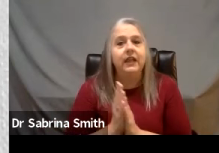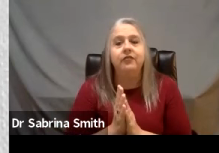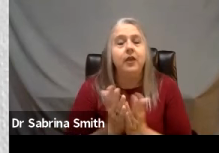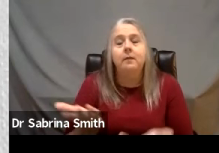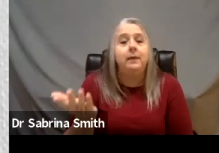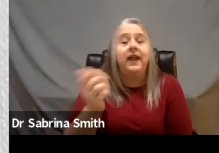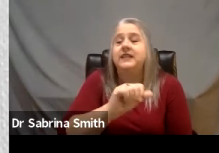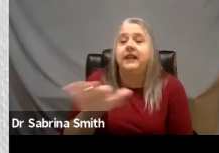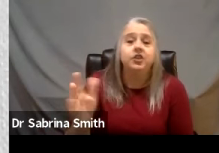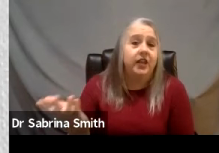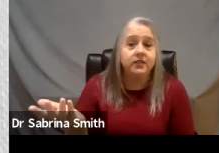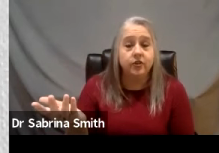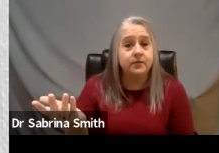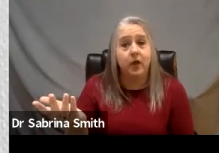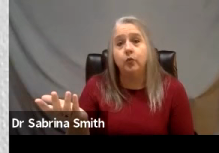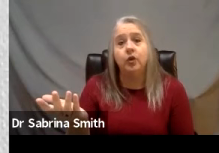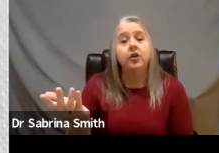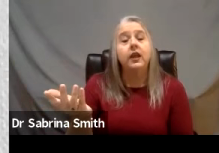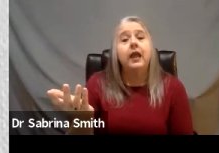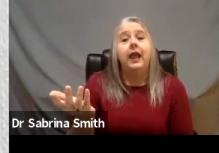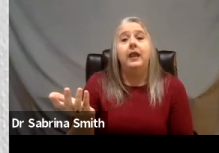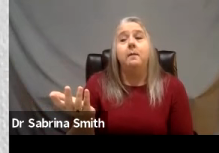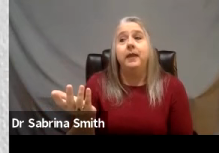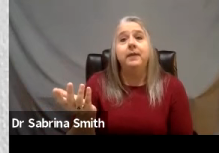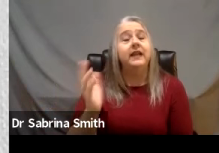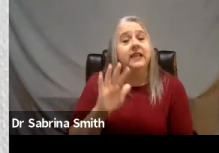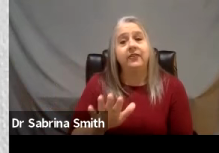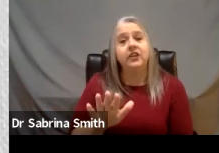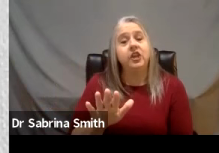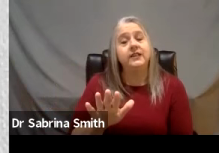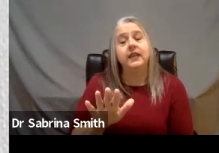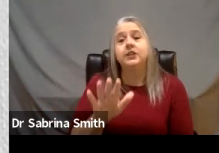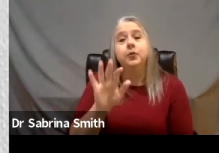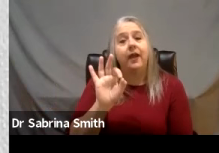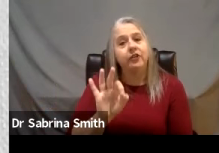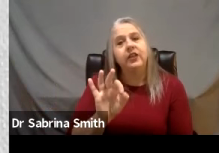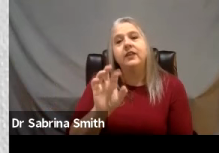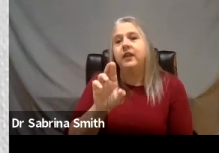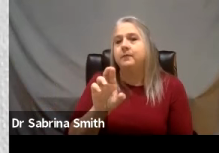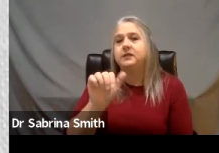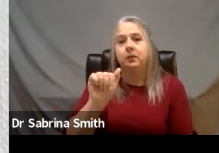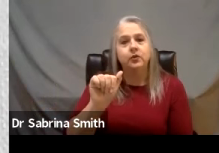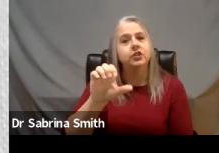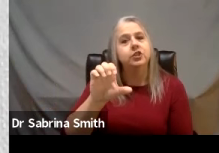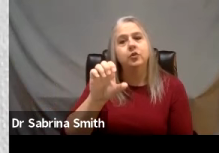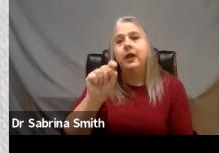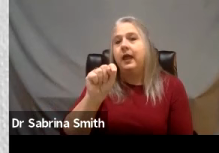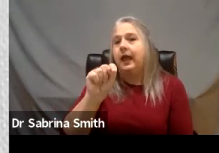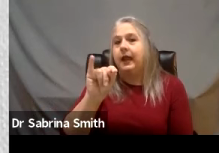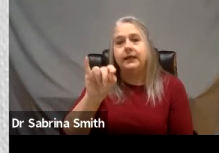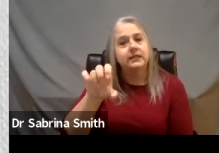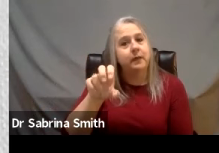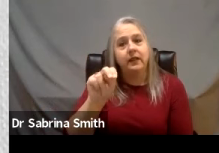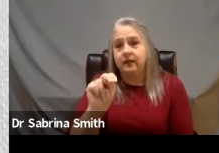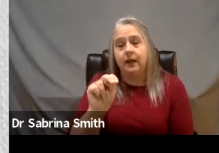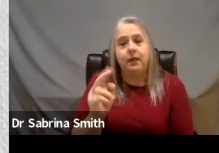even if maybe I take a chance on the spelled word, and maybe I take that chance and I do everything that I'm supposed to do, and